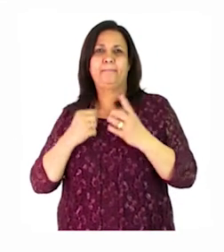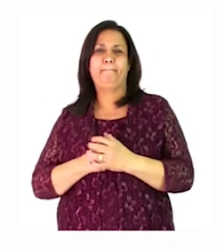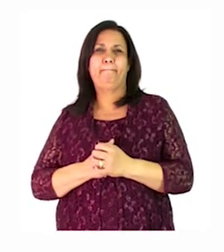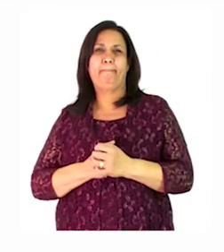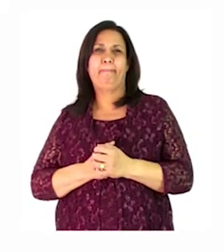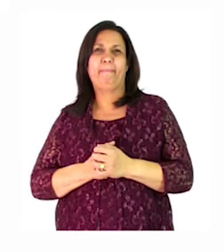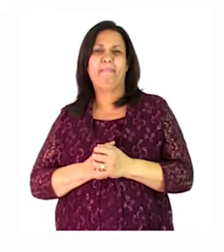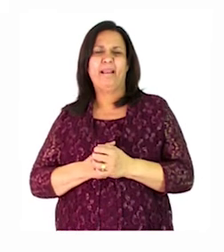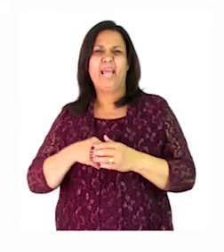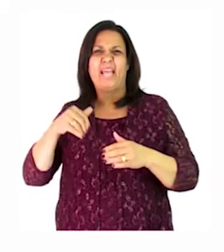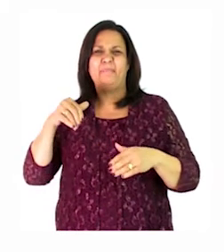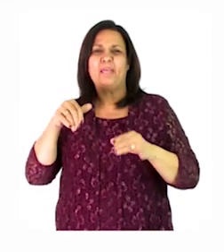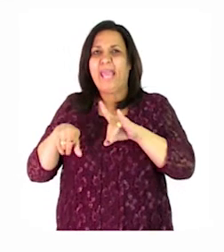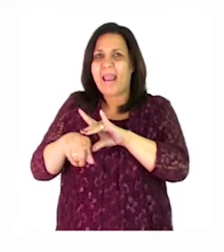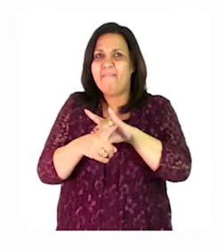elephant,